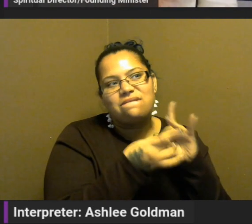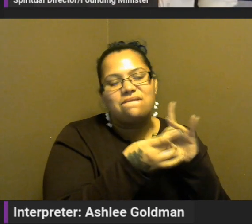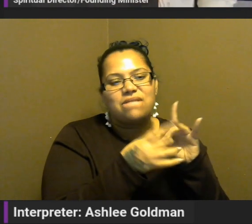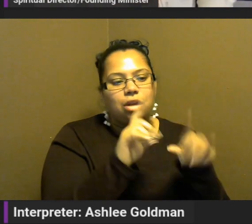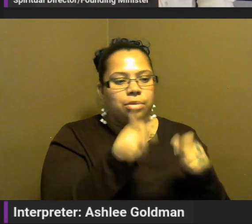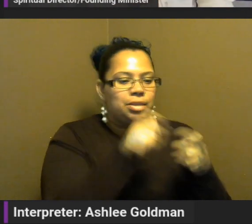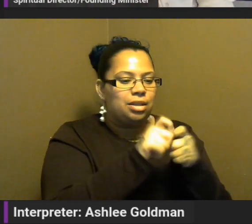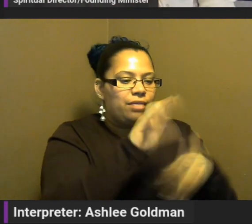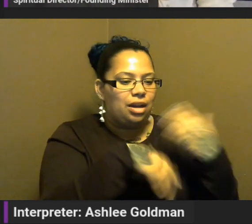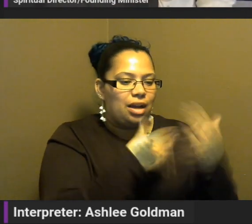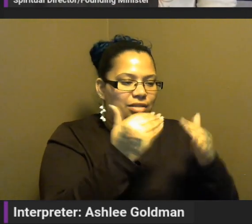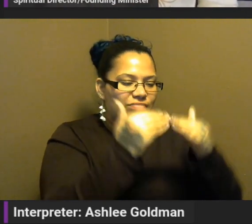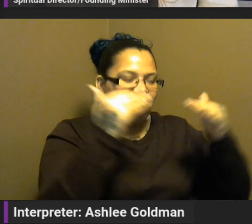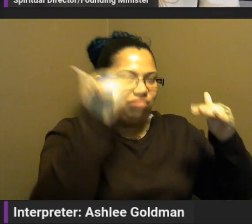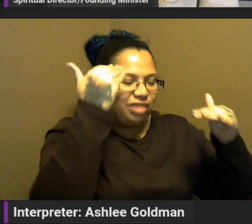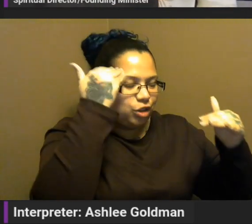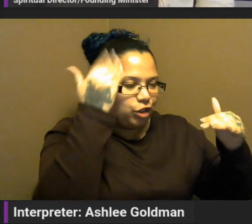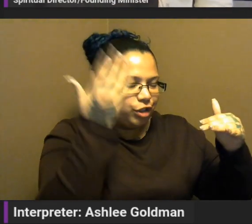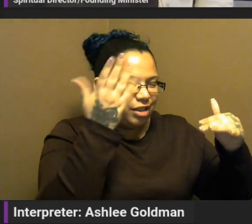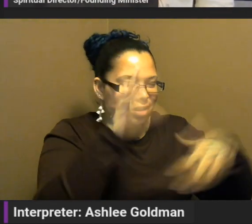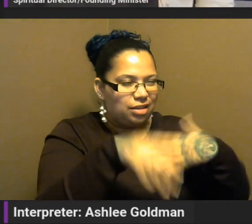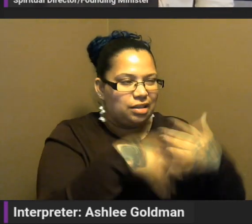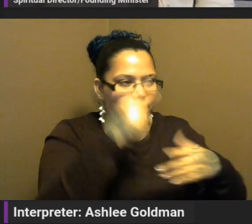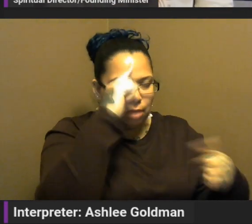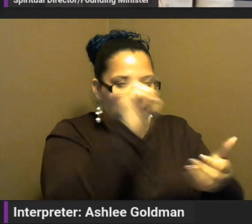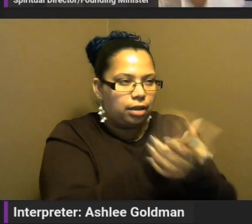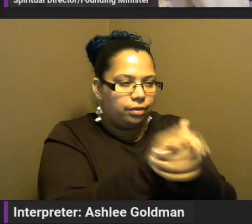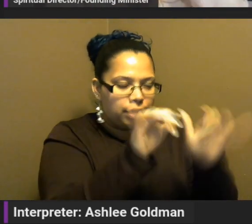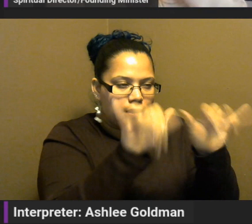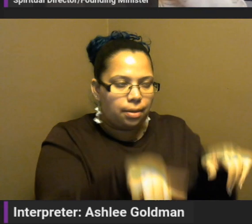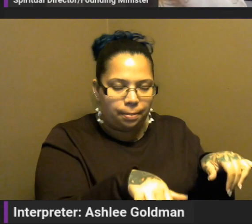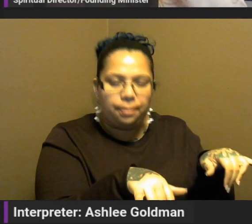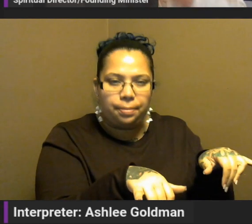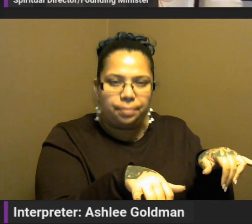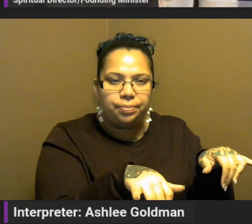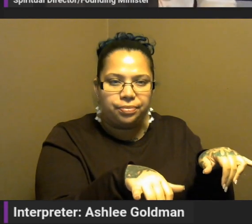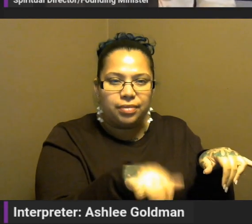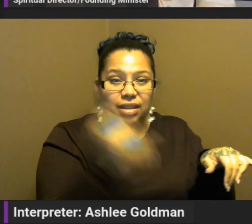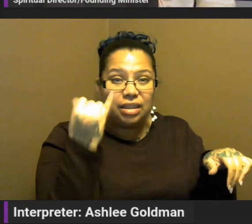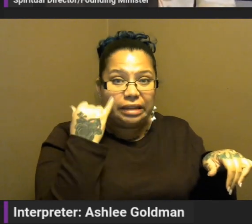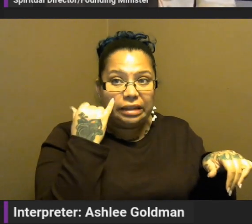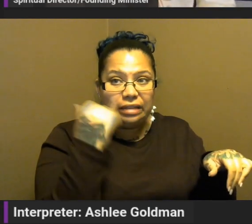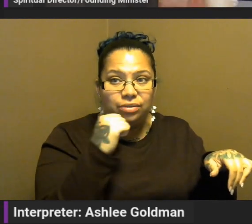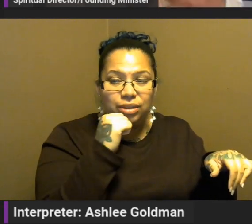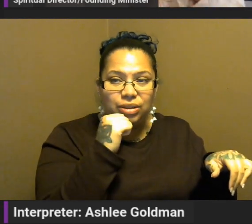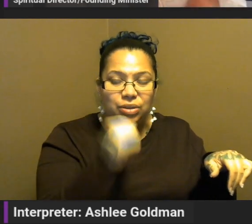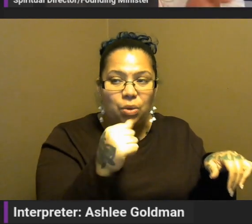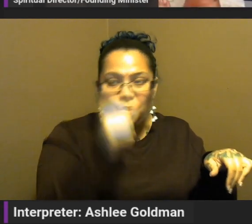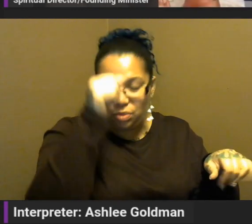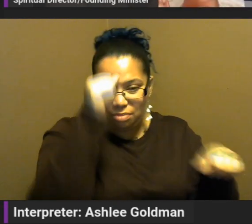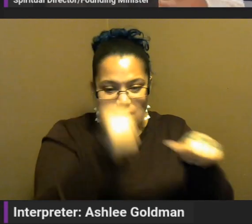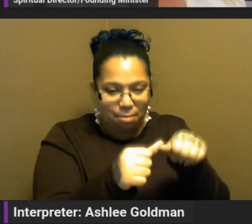consciousness and a certain idea and series of paradigms. Because if we're not mindful of it, then we're